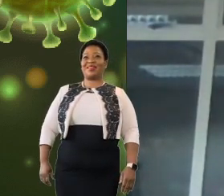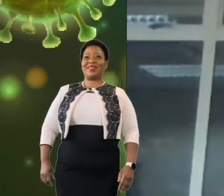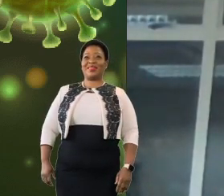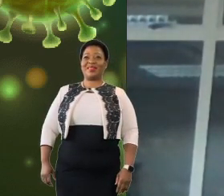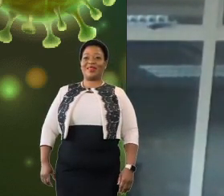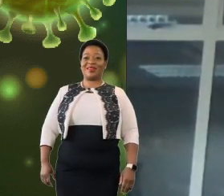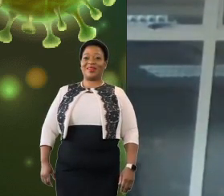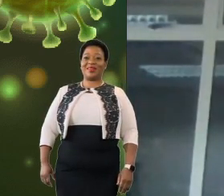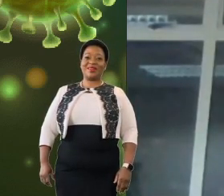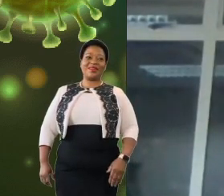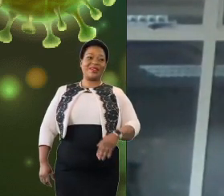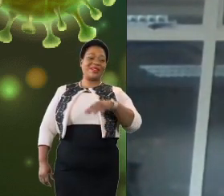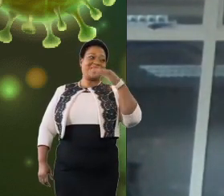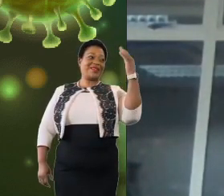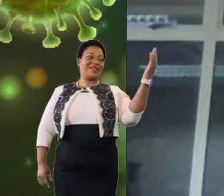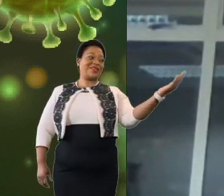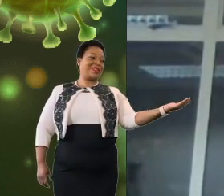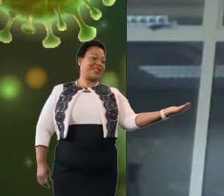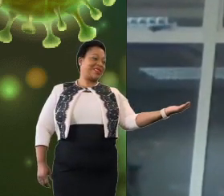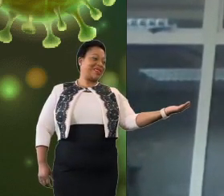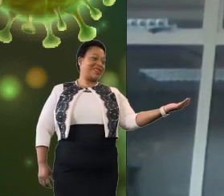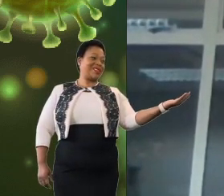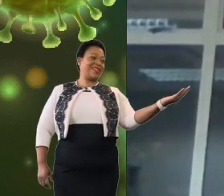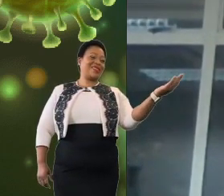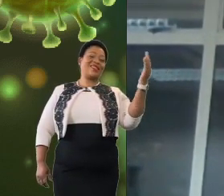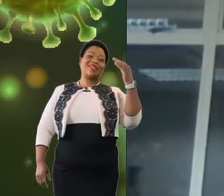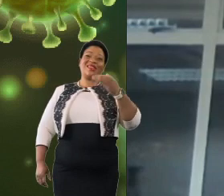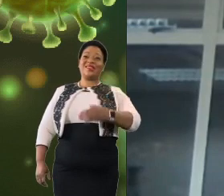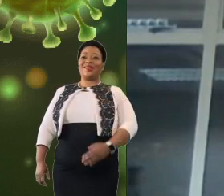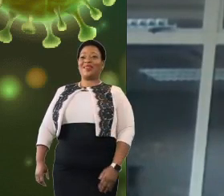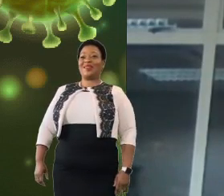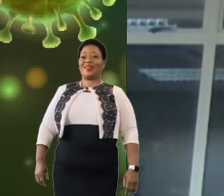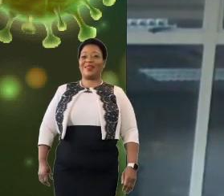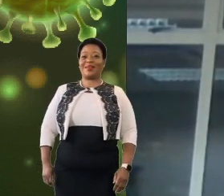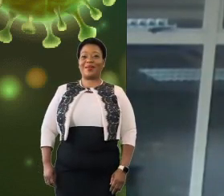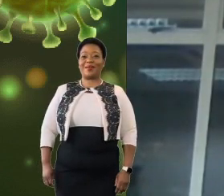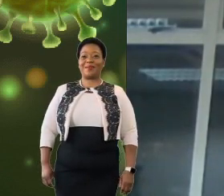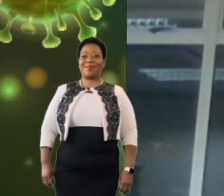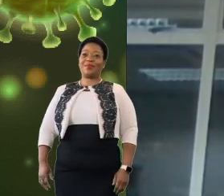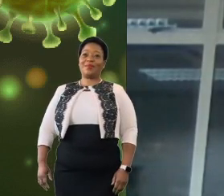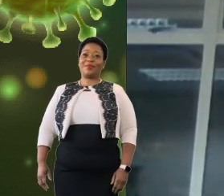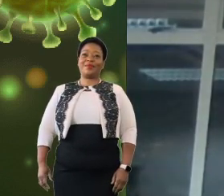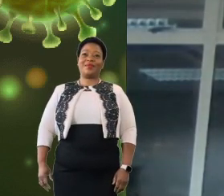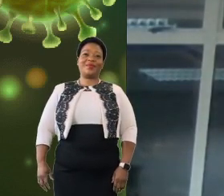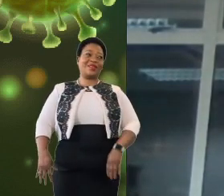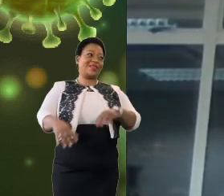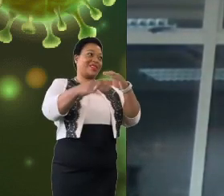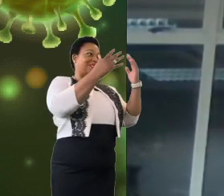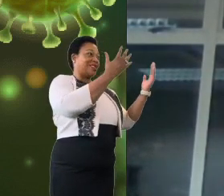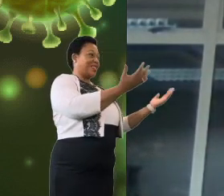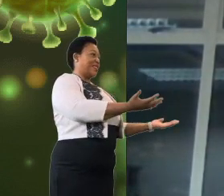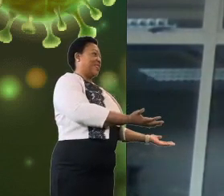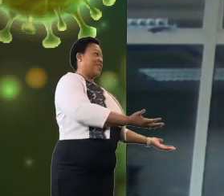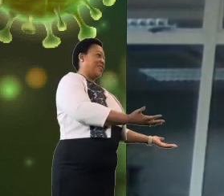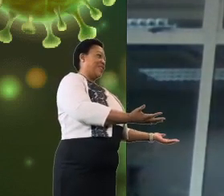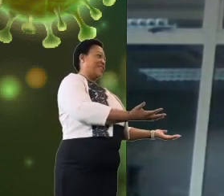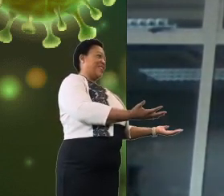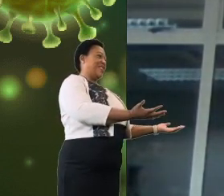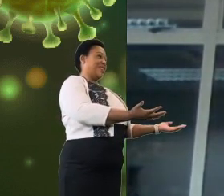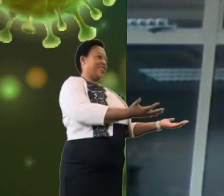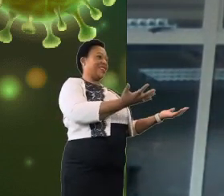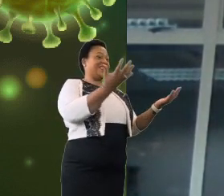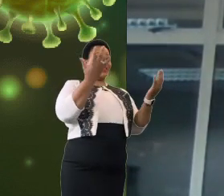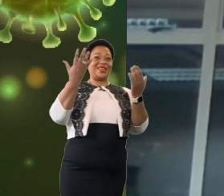and, of course, the nervousness by most of our companies who would want to ensure that there's an